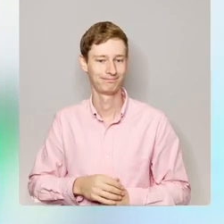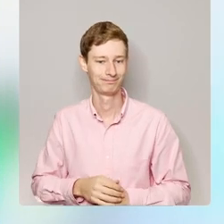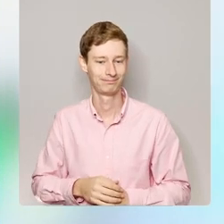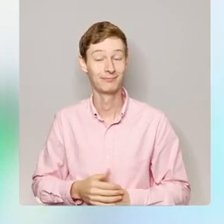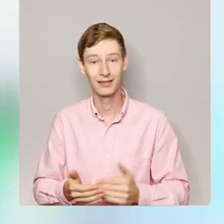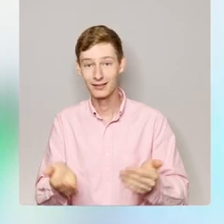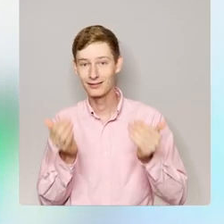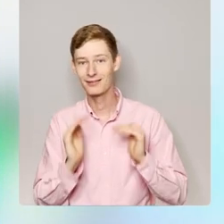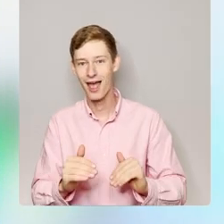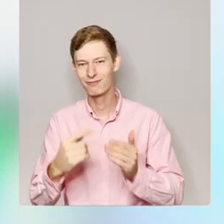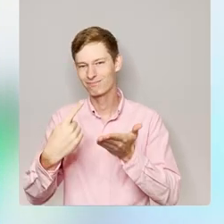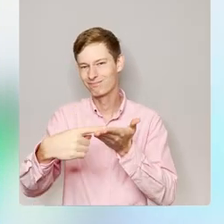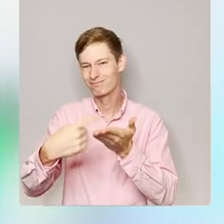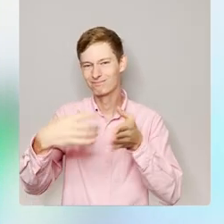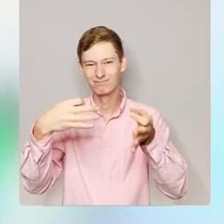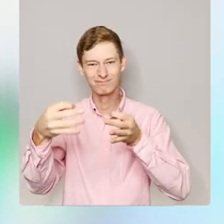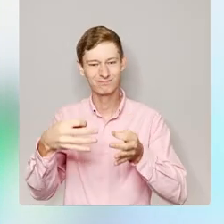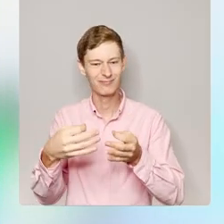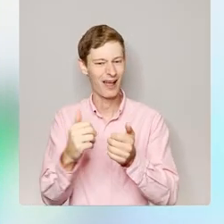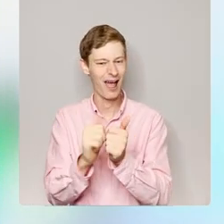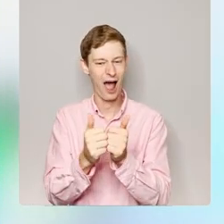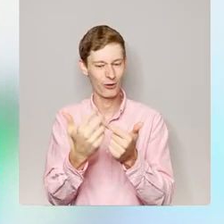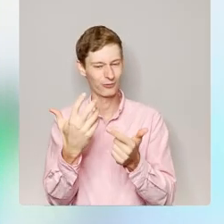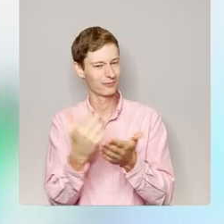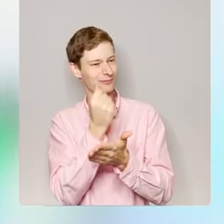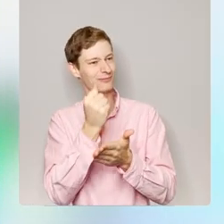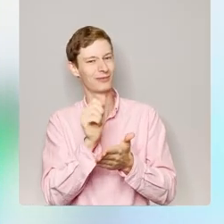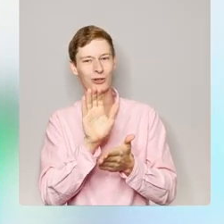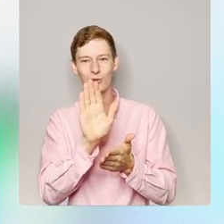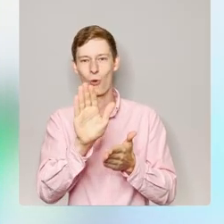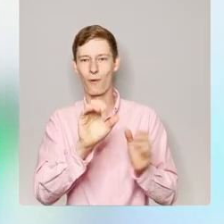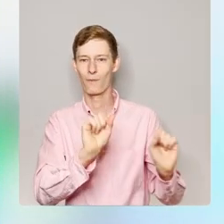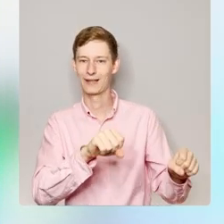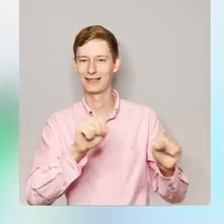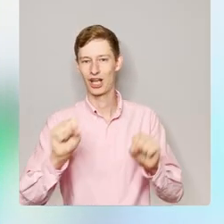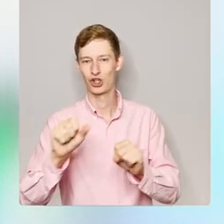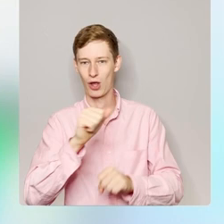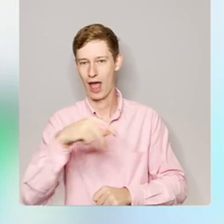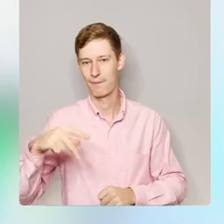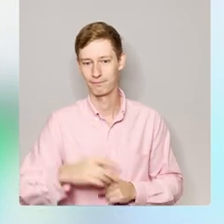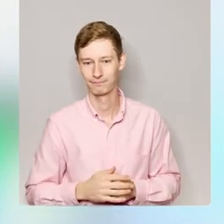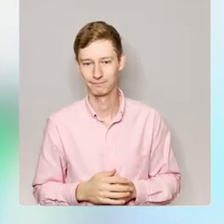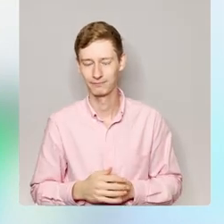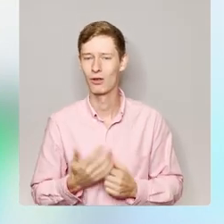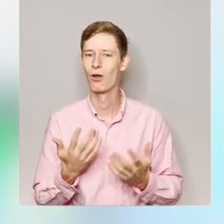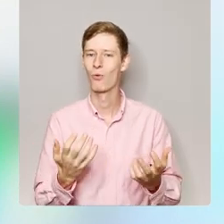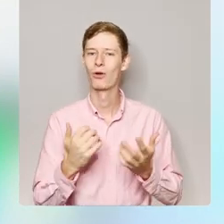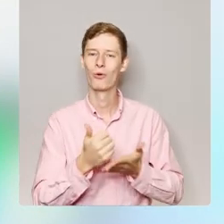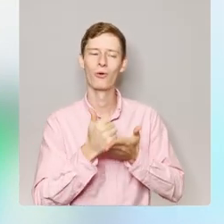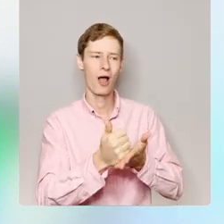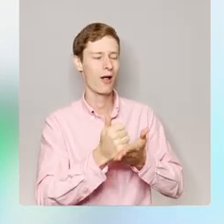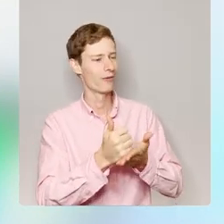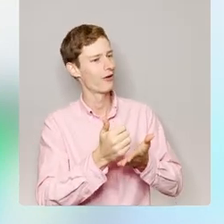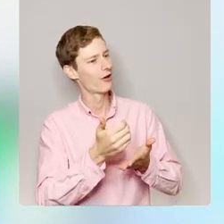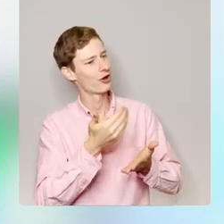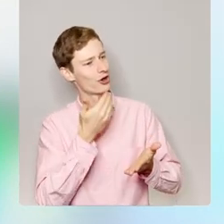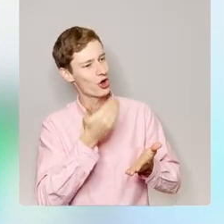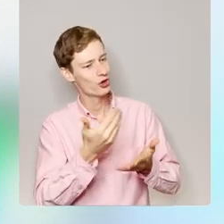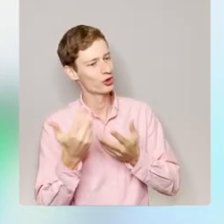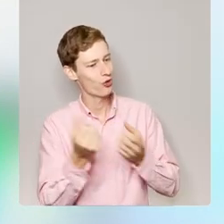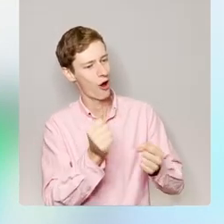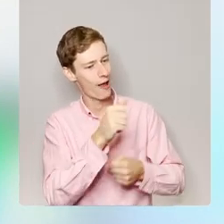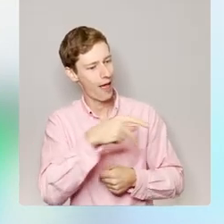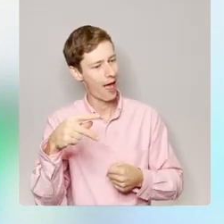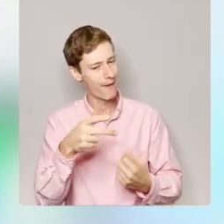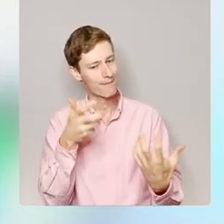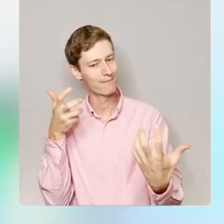Next, let's talk about new ways to realize your app's potential. We want to help build a performant and fun experience